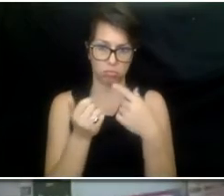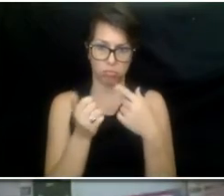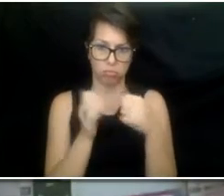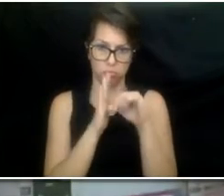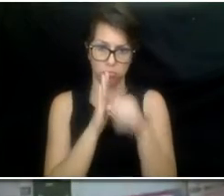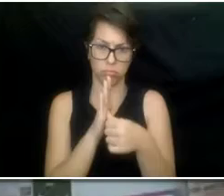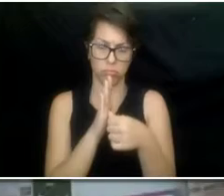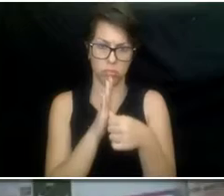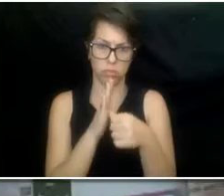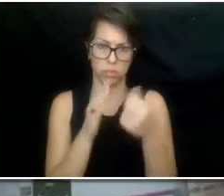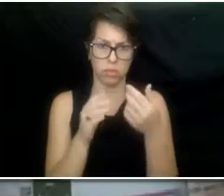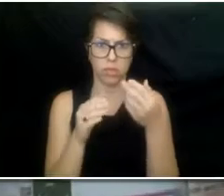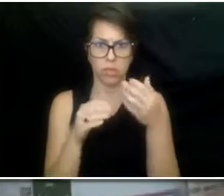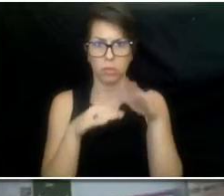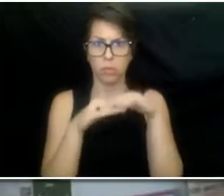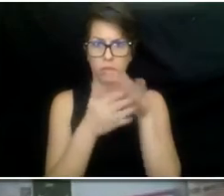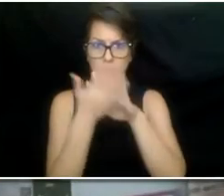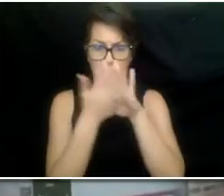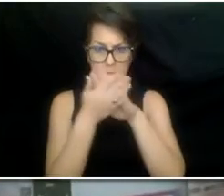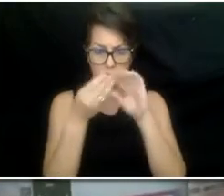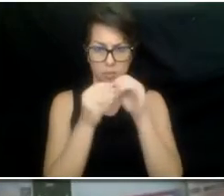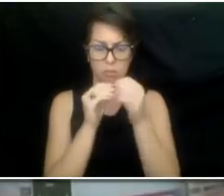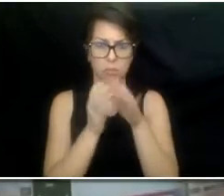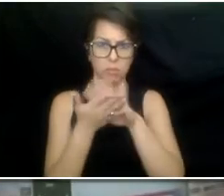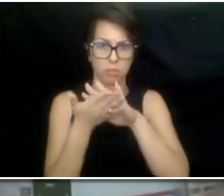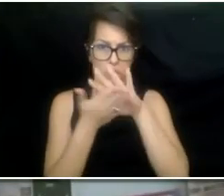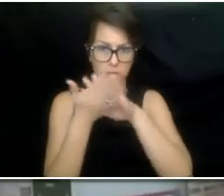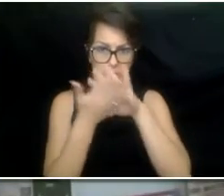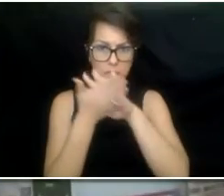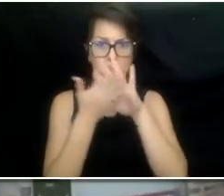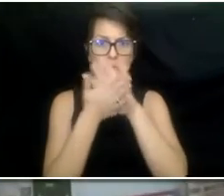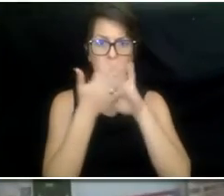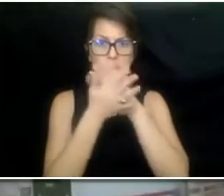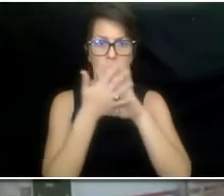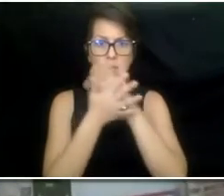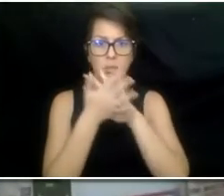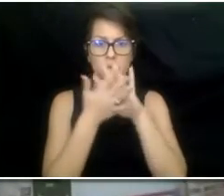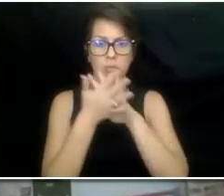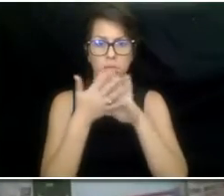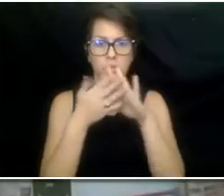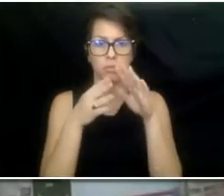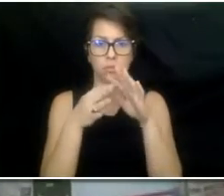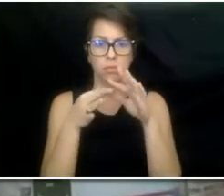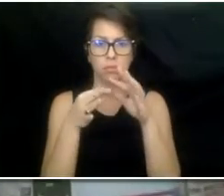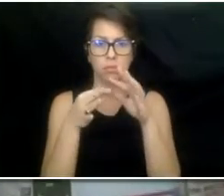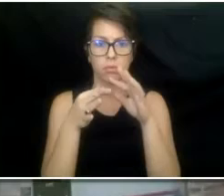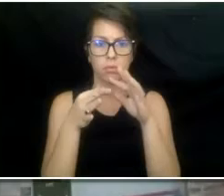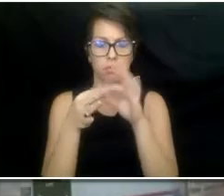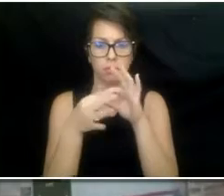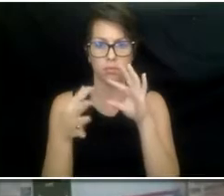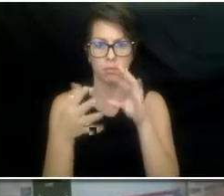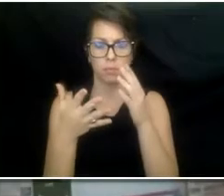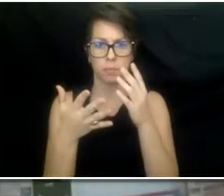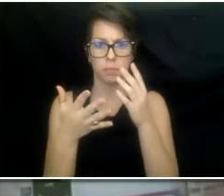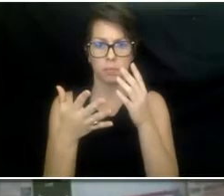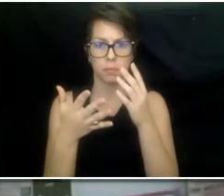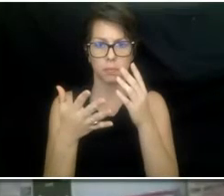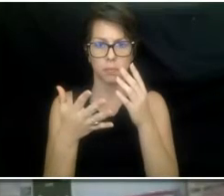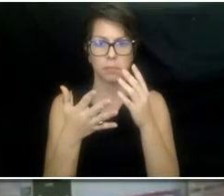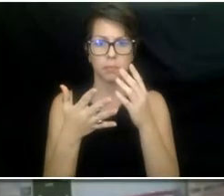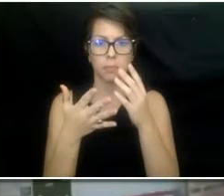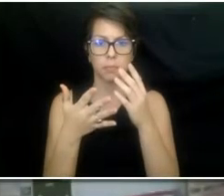plans for when the lockdown is lifted the stakes couldn't be higher time is ticking